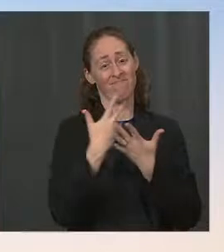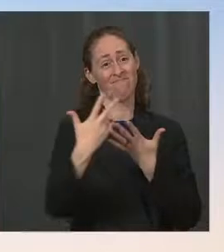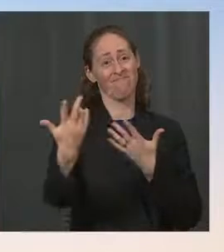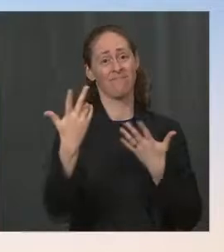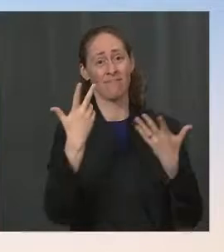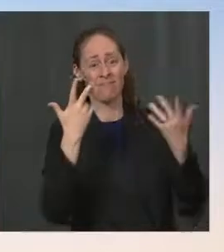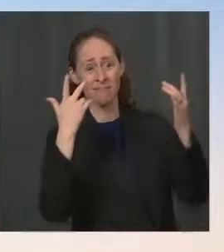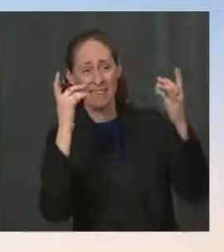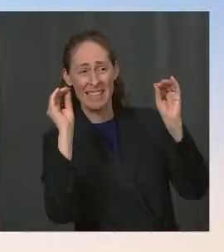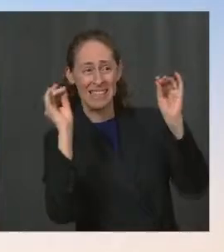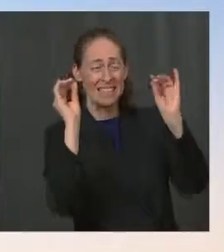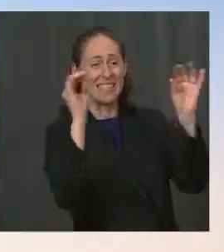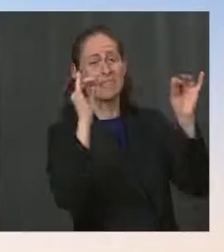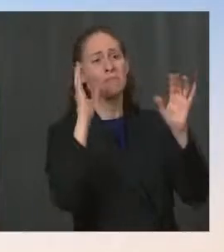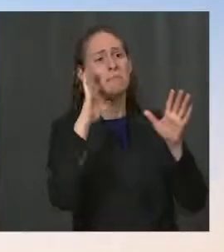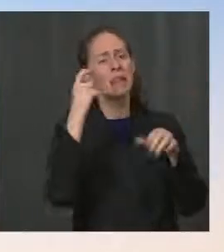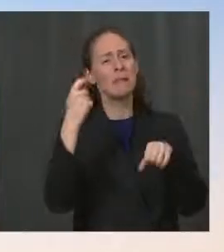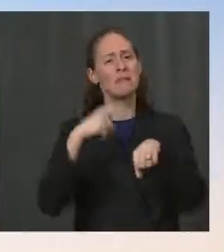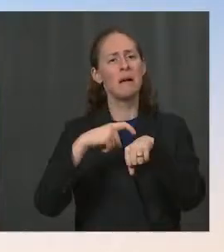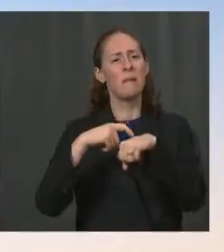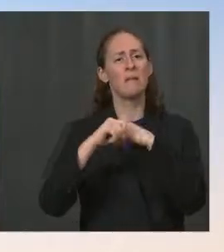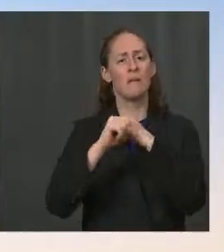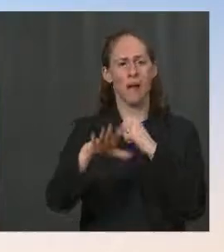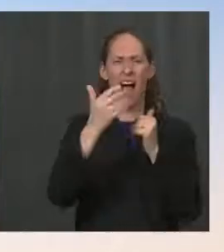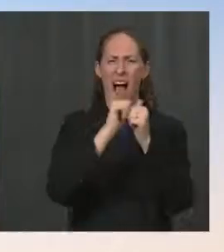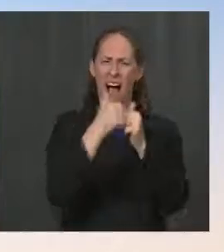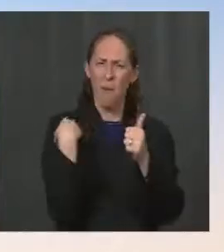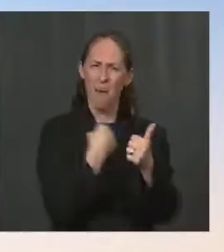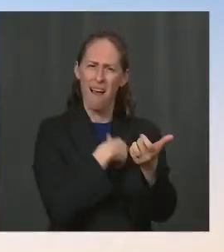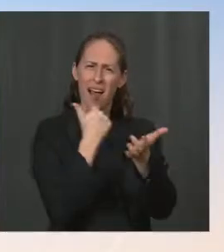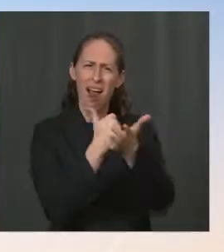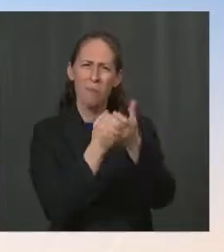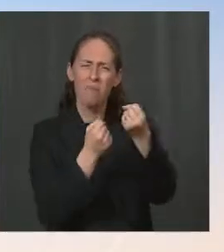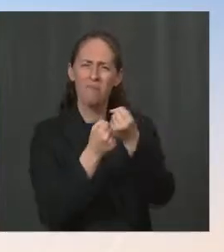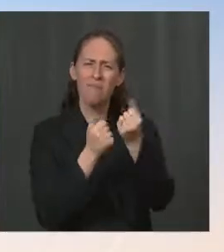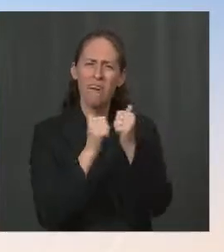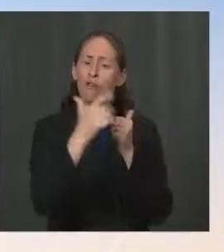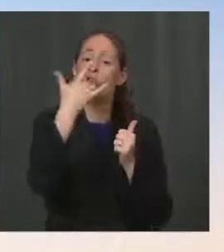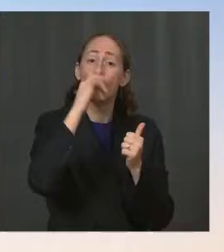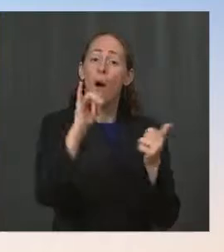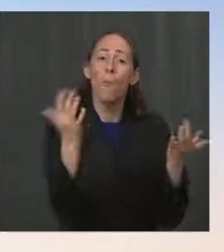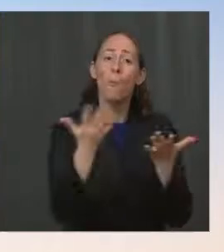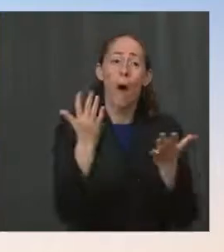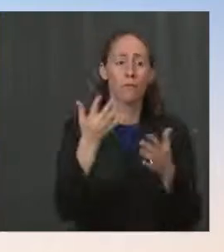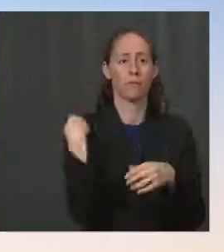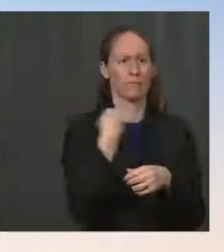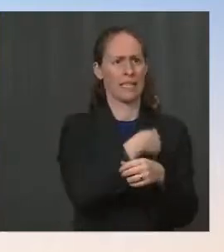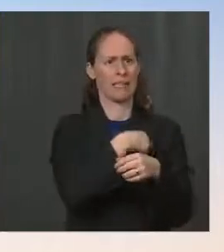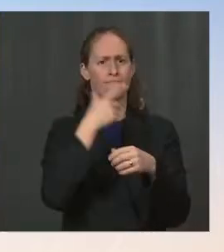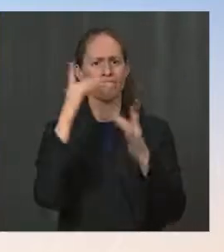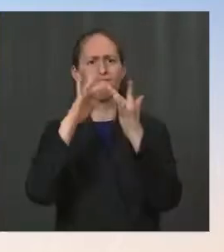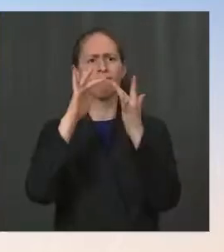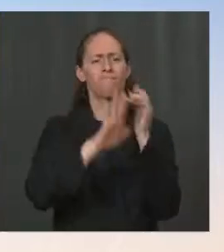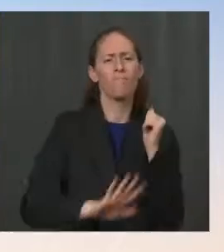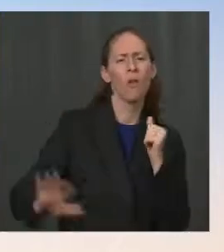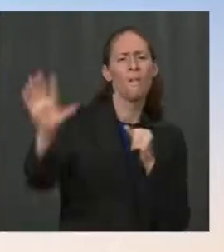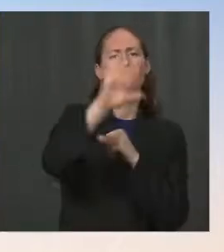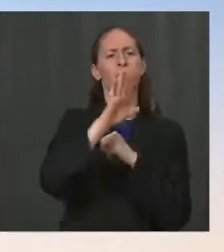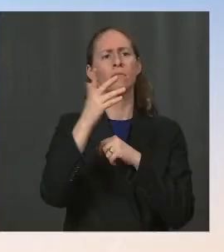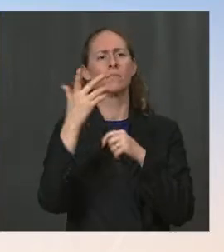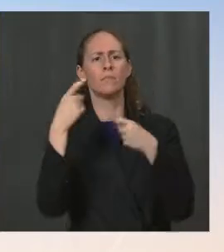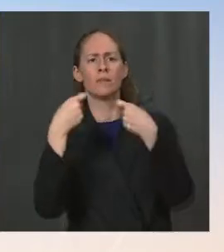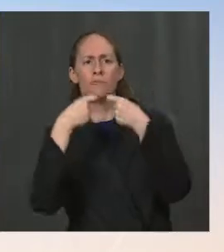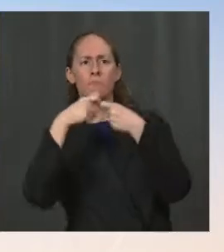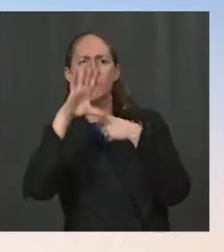accelerate these efforts, the President spoke with CEOs of the largest energy companies in the Gulf Coast yesterday and committed the full weight of the federal government to